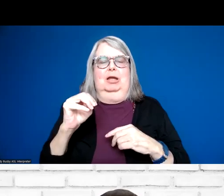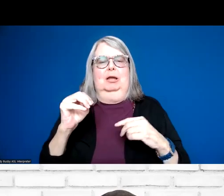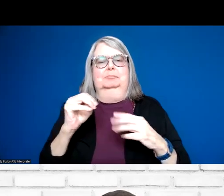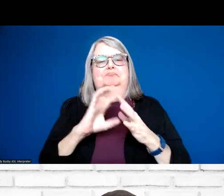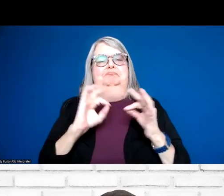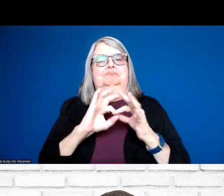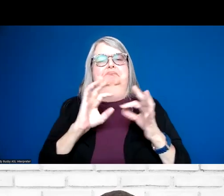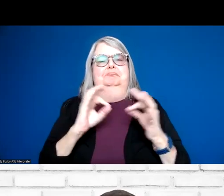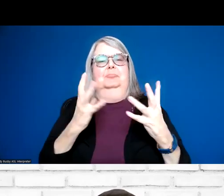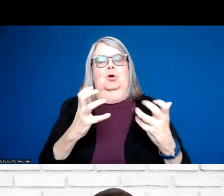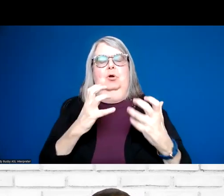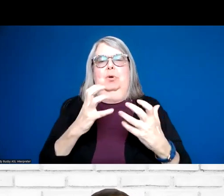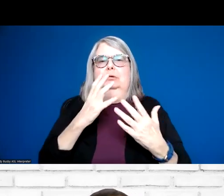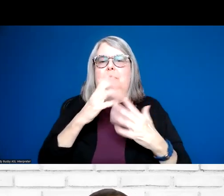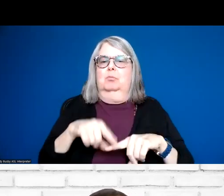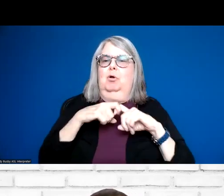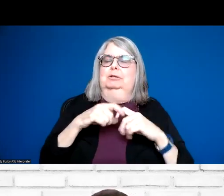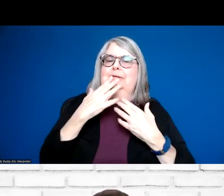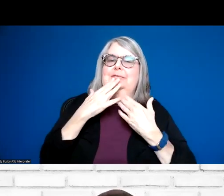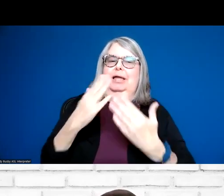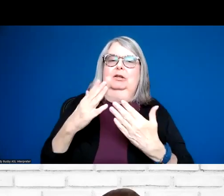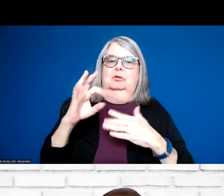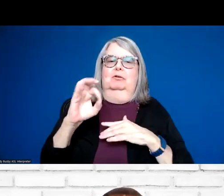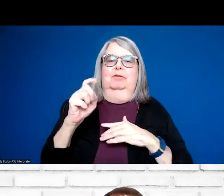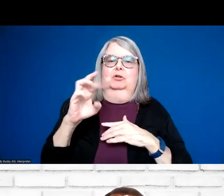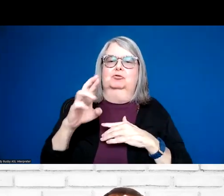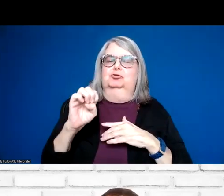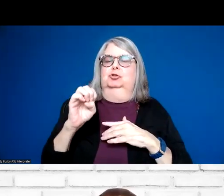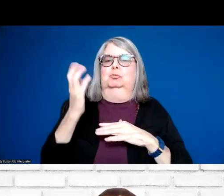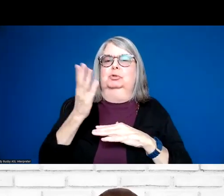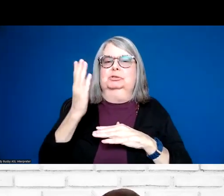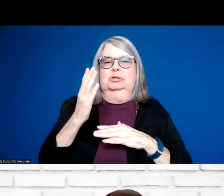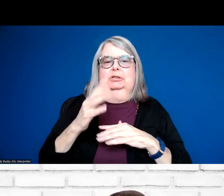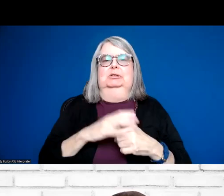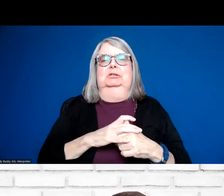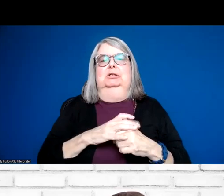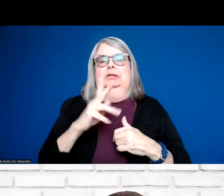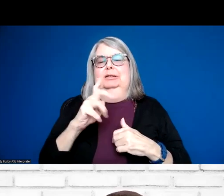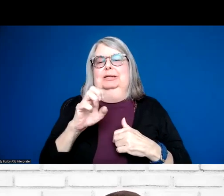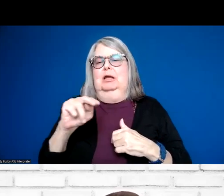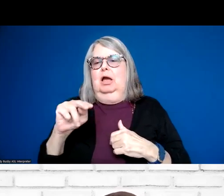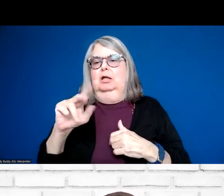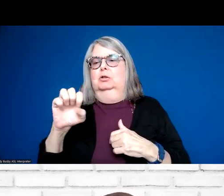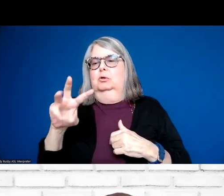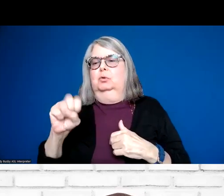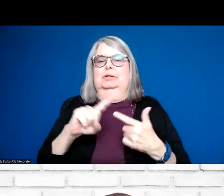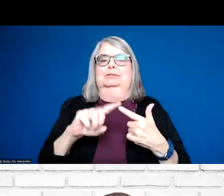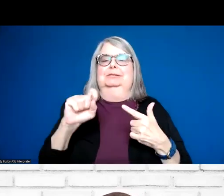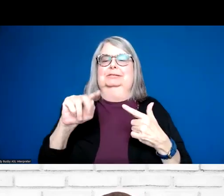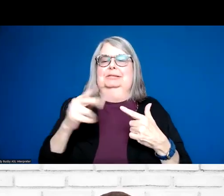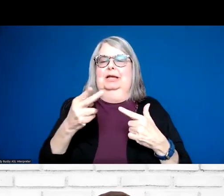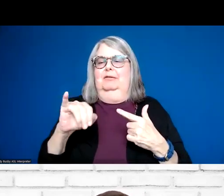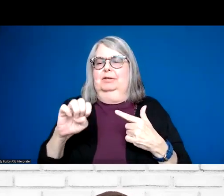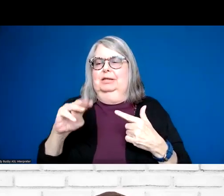our featured presenters. We give thanks to Keon Lewis. We give thanks to Stephanie